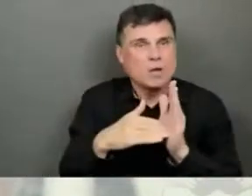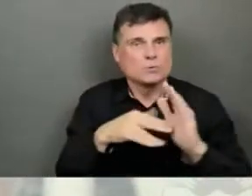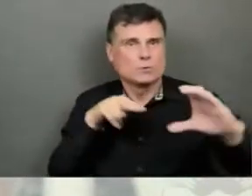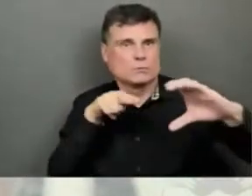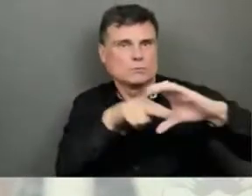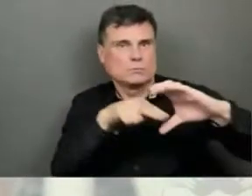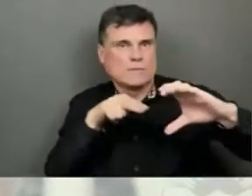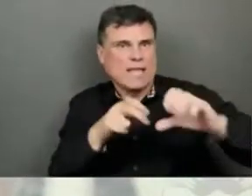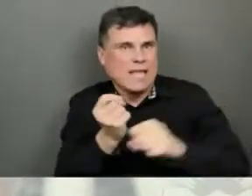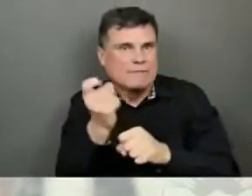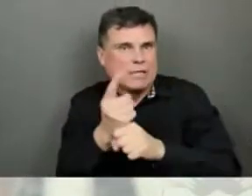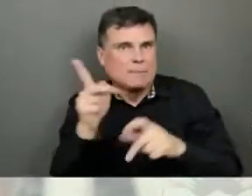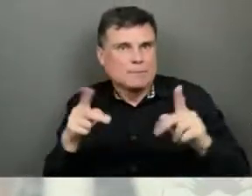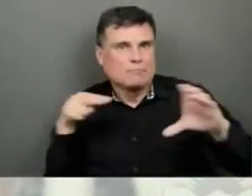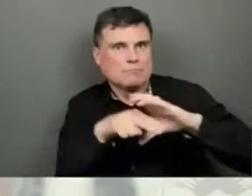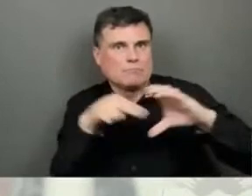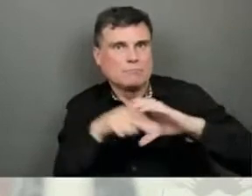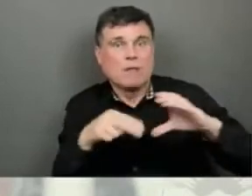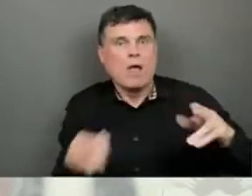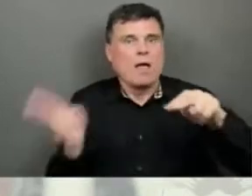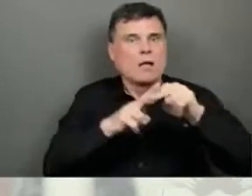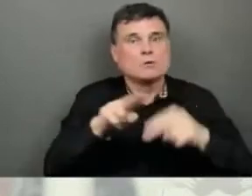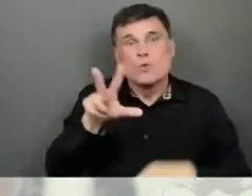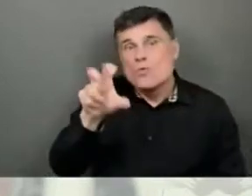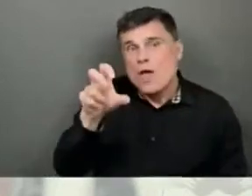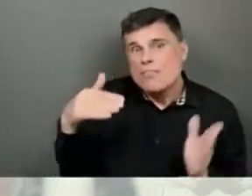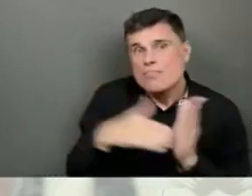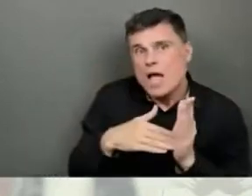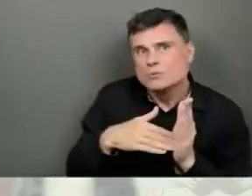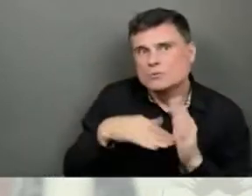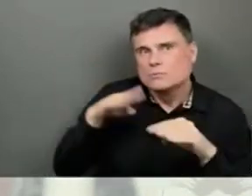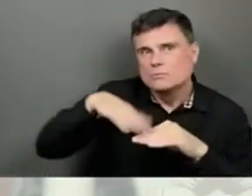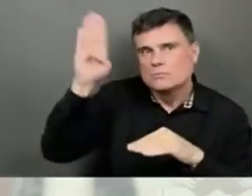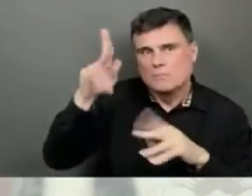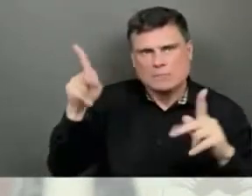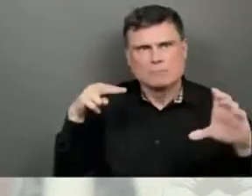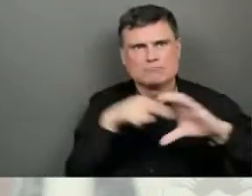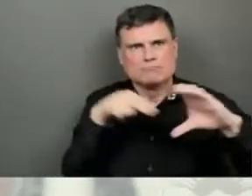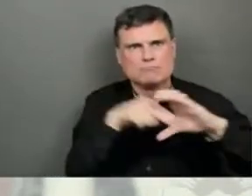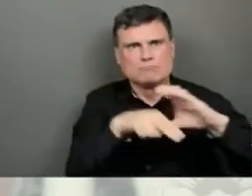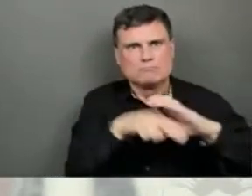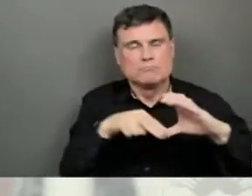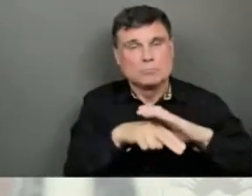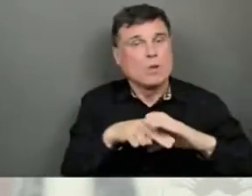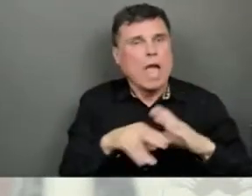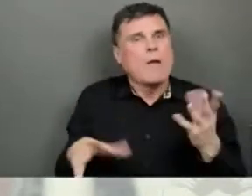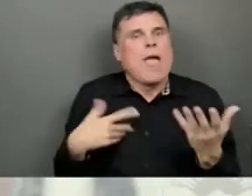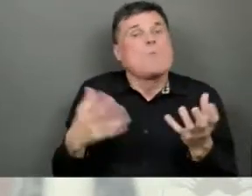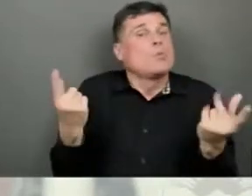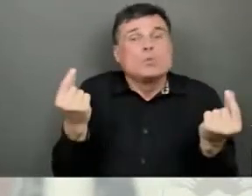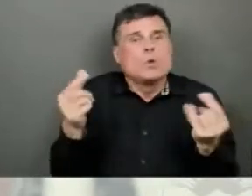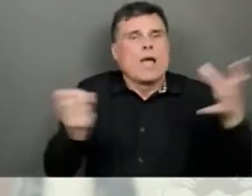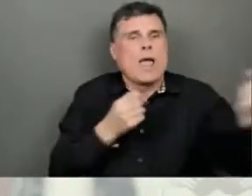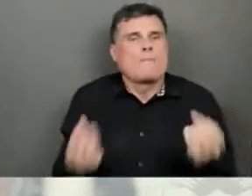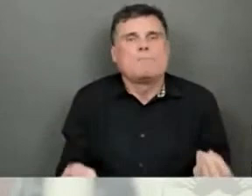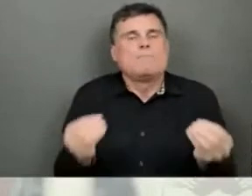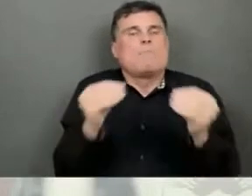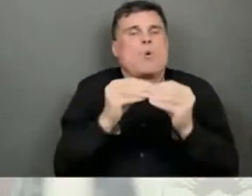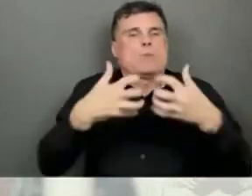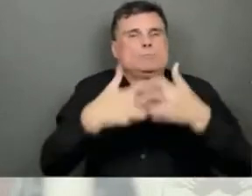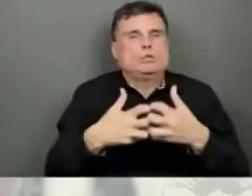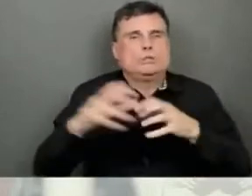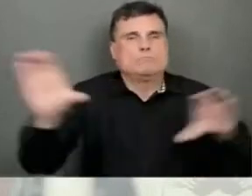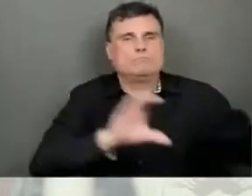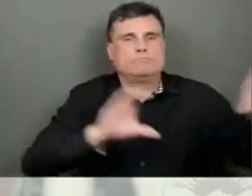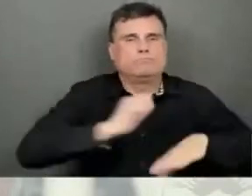We've added MRI machines. Our MRI machines are full to use to their full extent. That is 24/7 in 9 cases